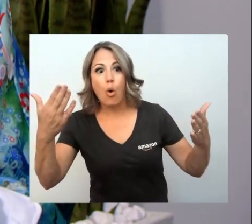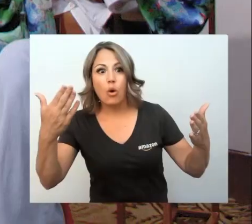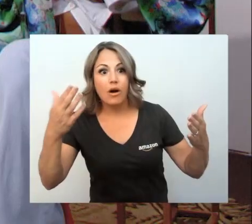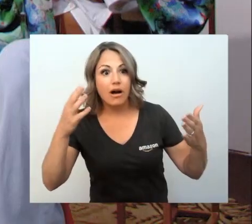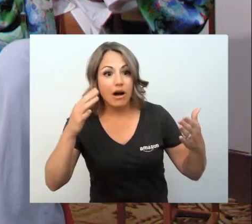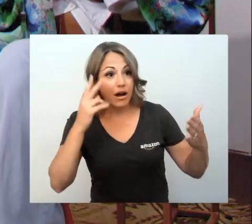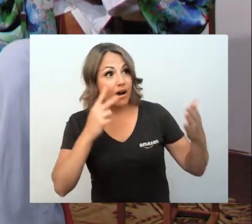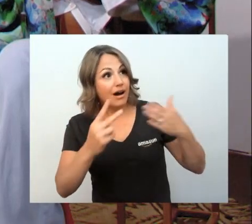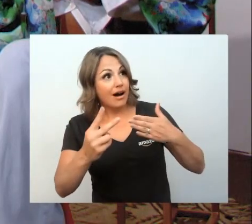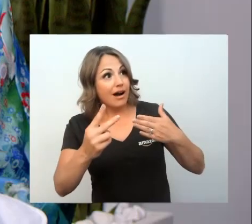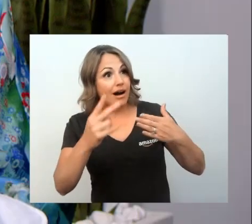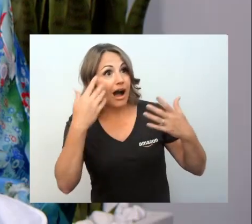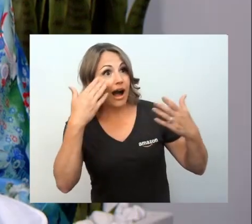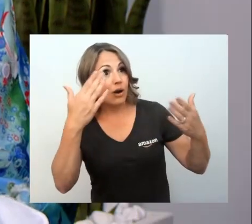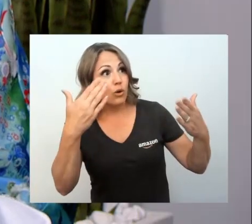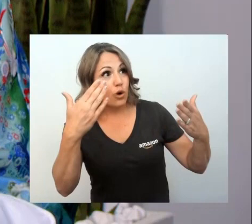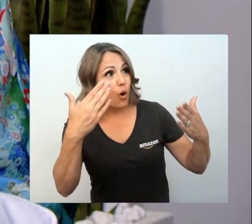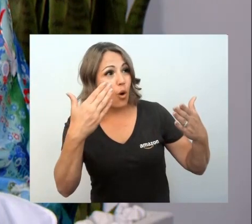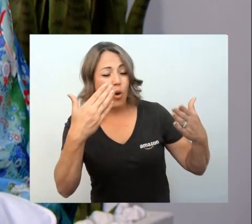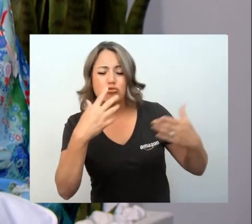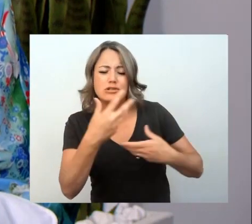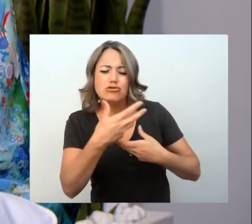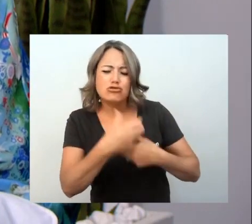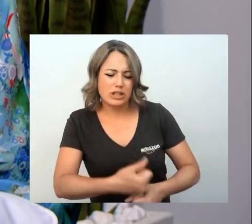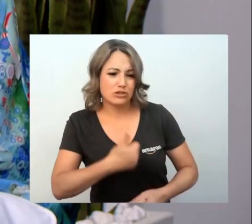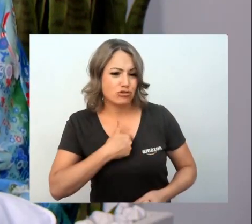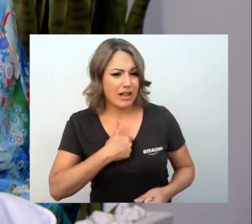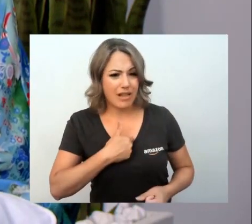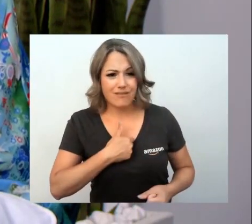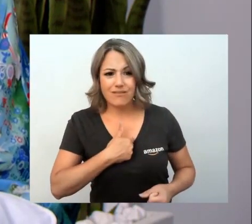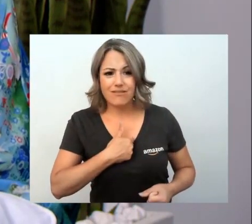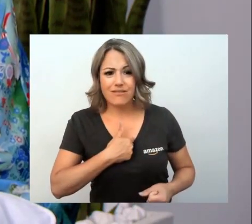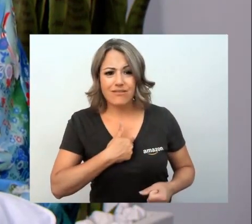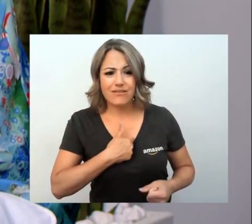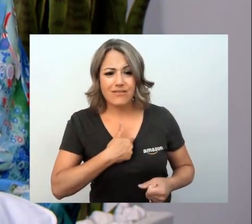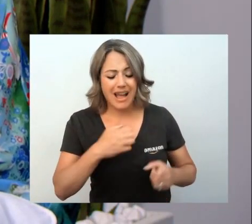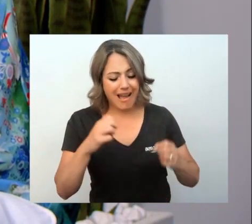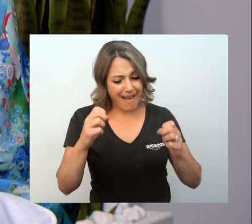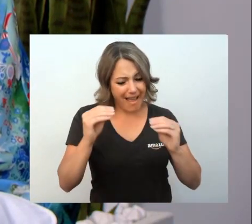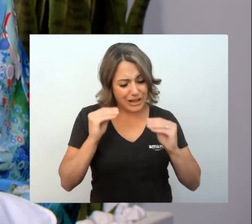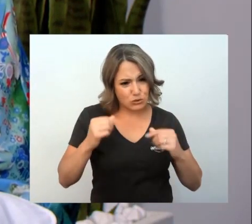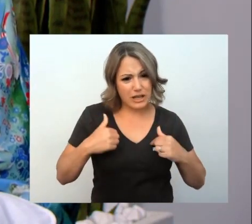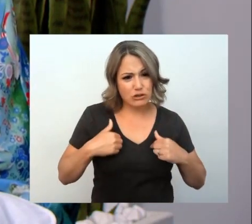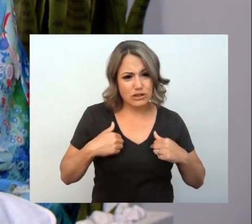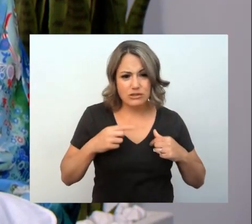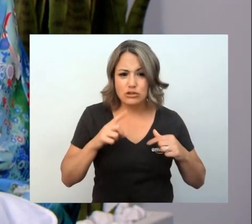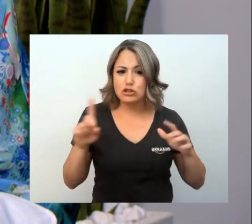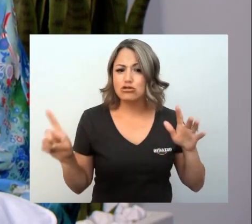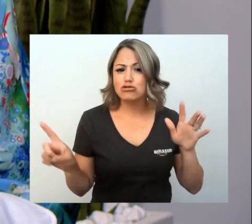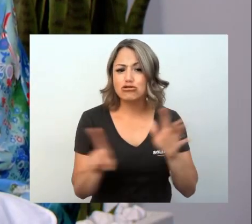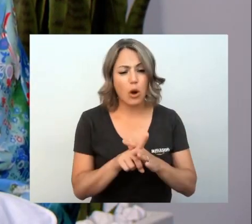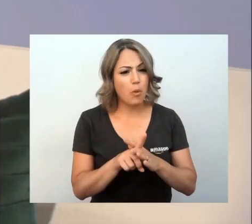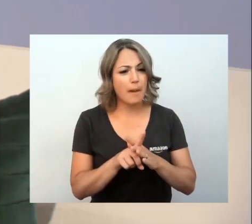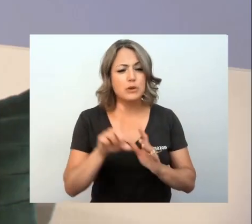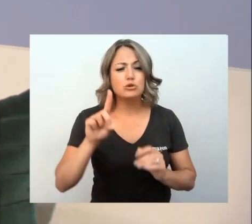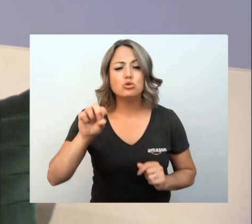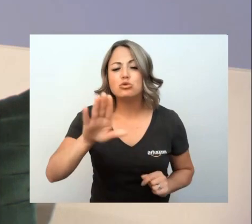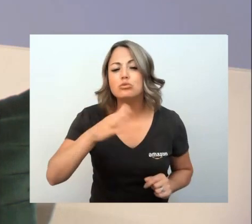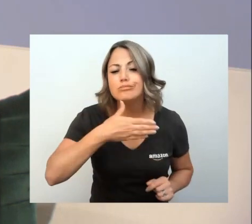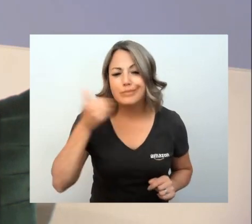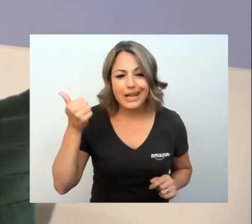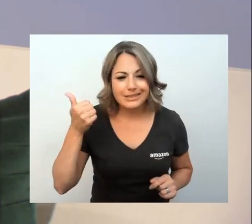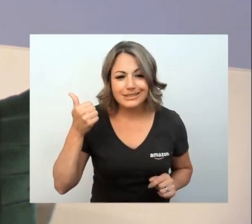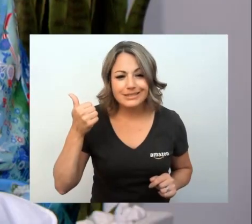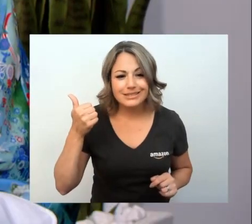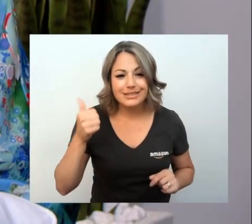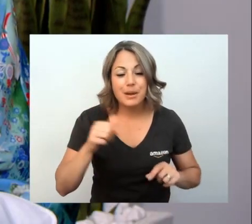are. You know what I mean? Like, just trust your gut, educate yourself, show up in excellence, do your best, but